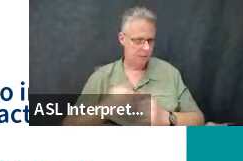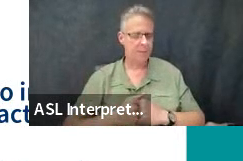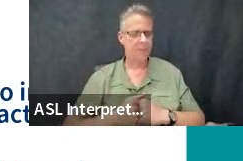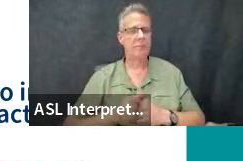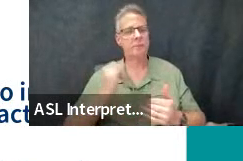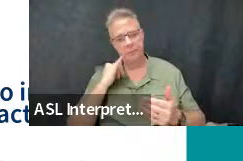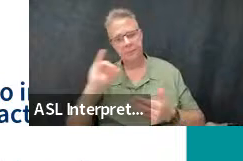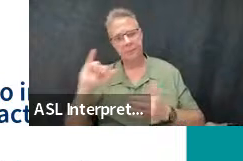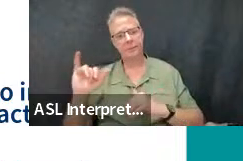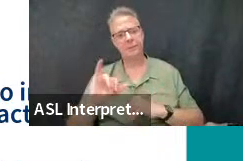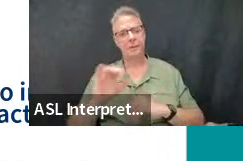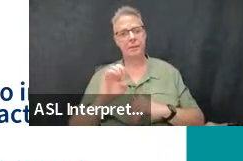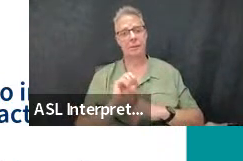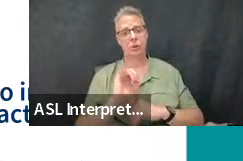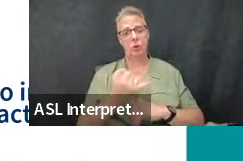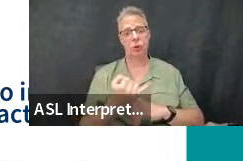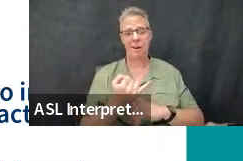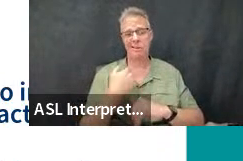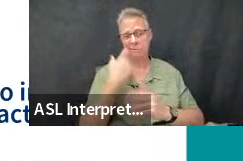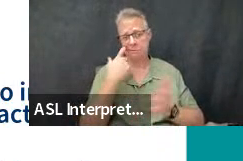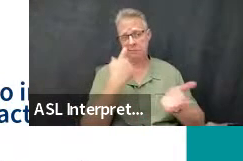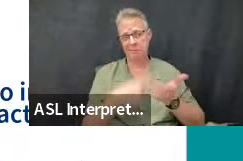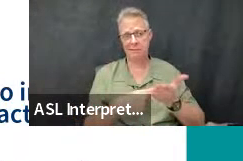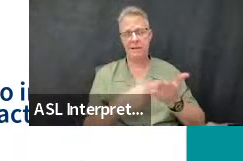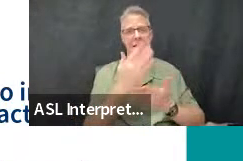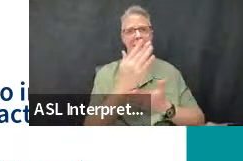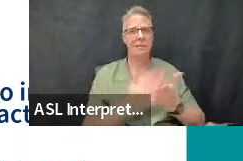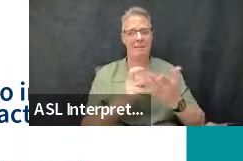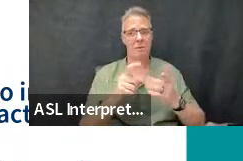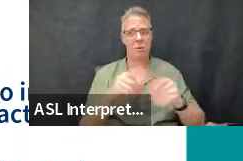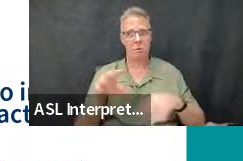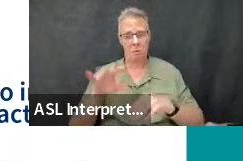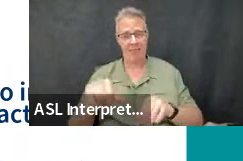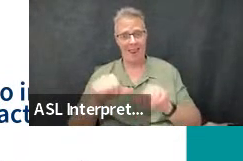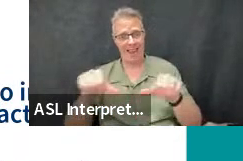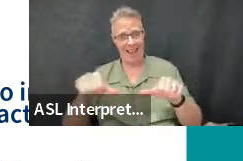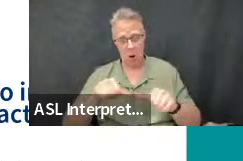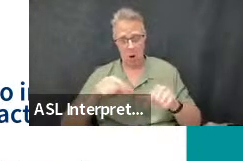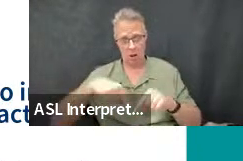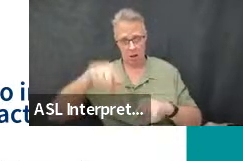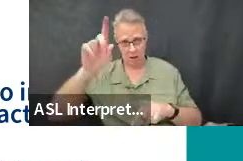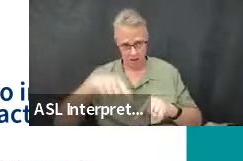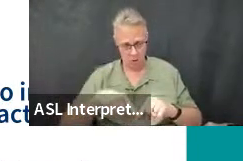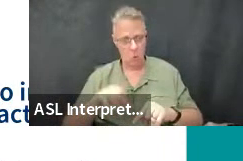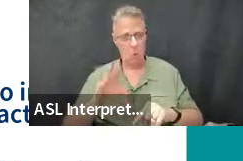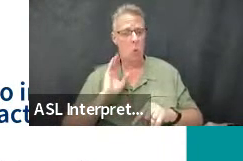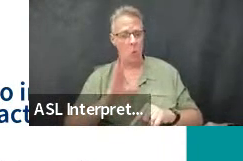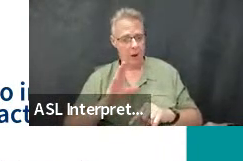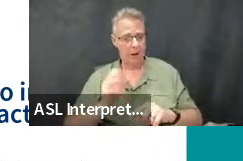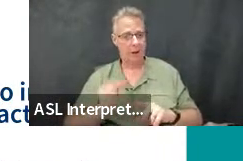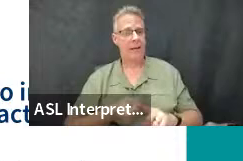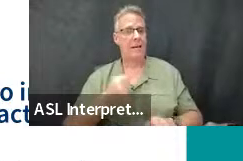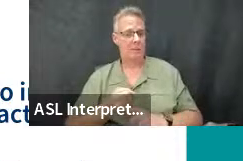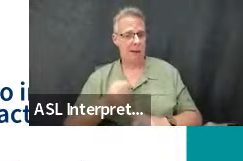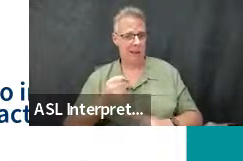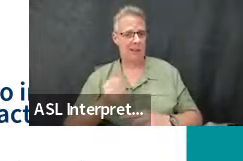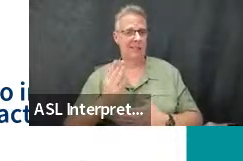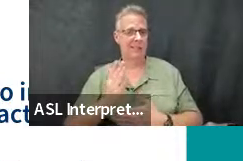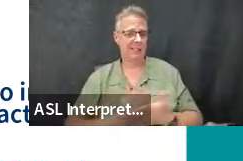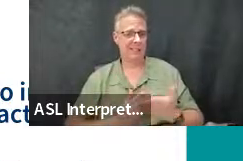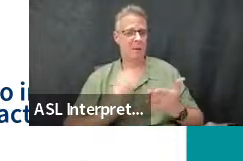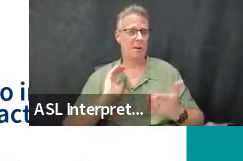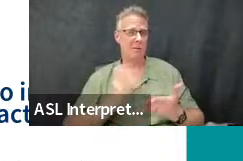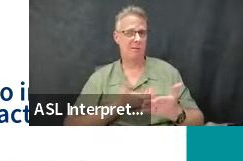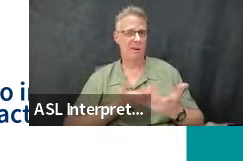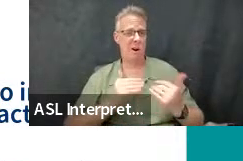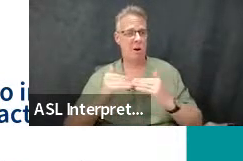to the environmental justice, that some of the displacements would impact some of our equity